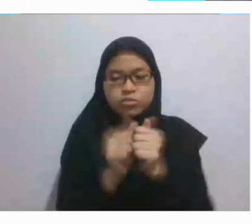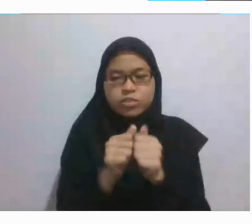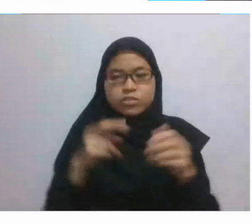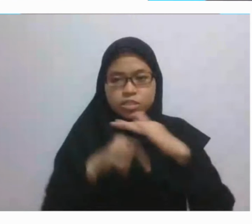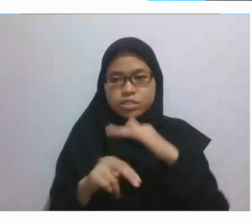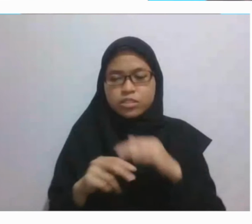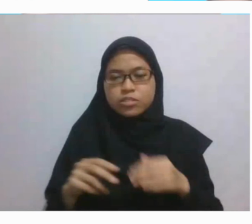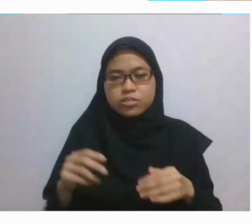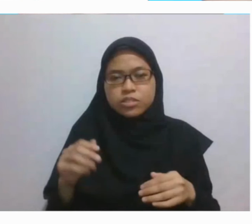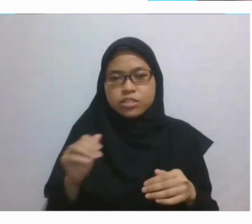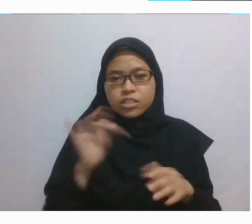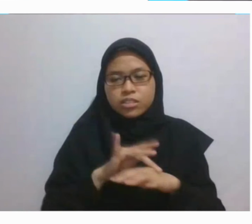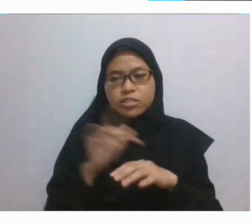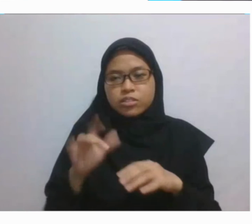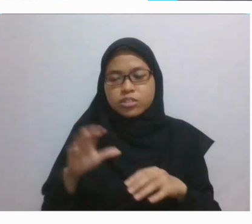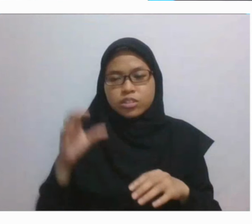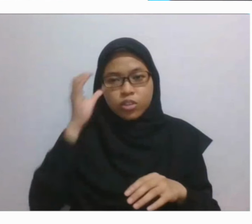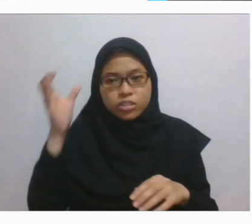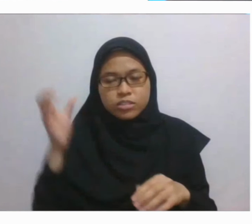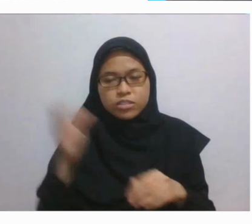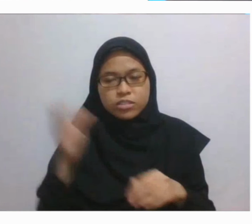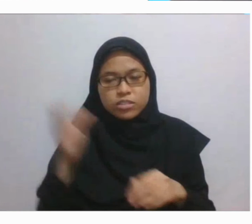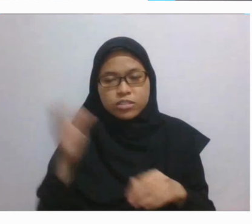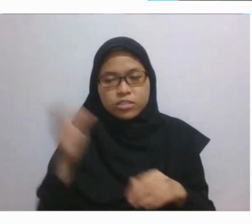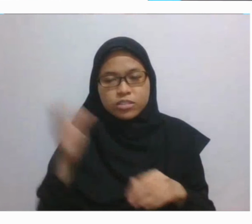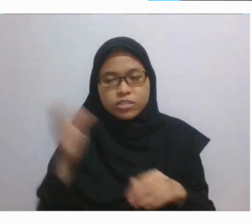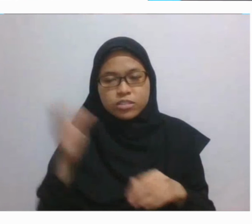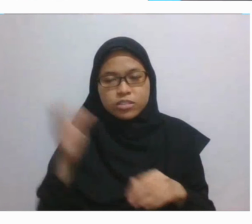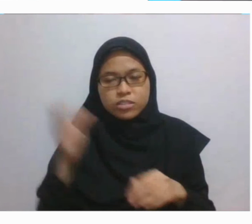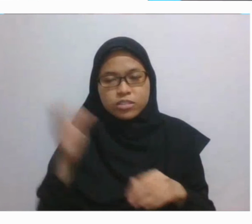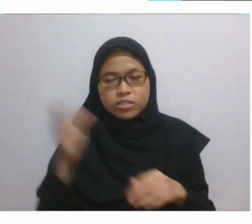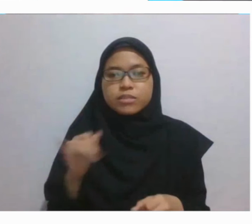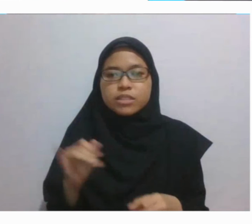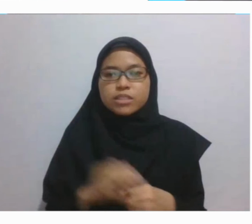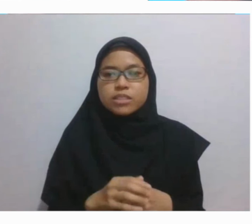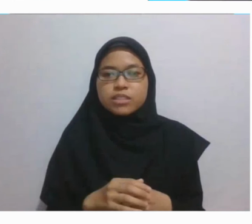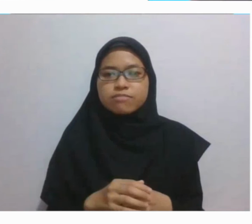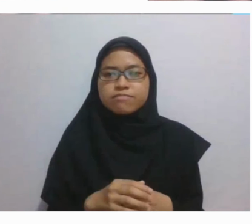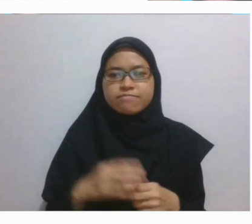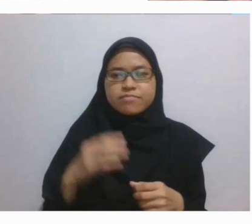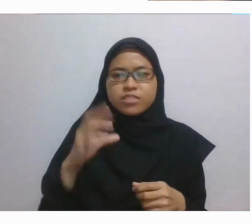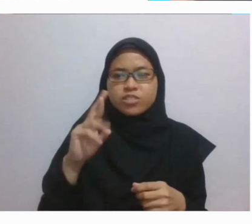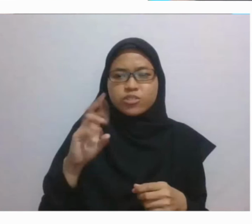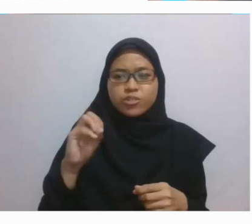around the conceptualization, and getting back to nature sounds very romantic and sort of maybe a little